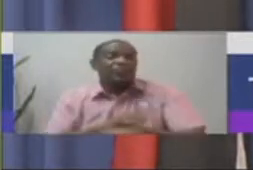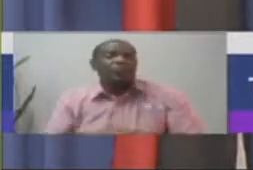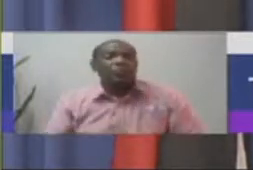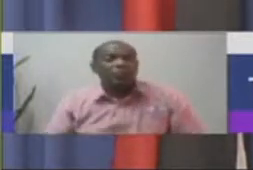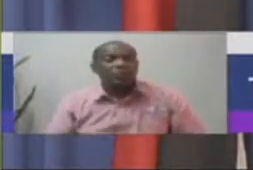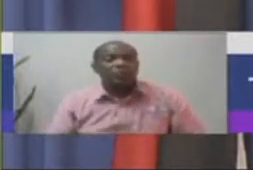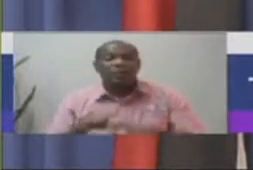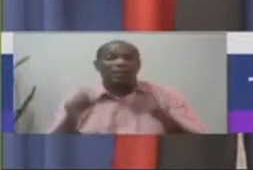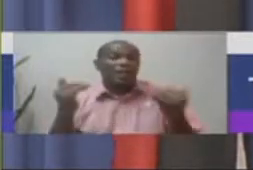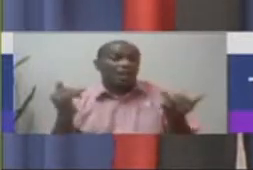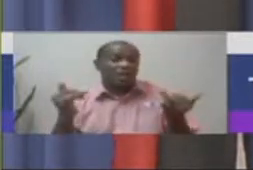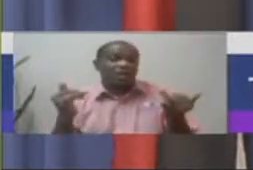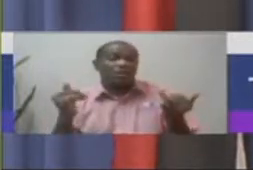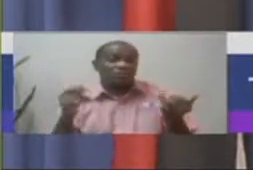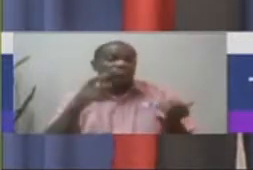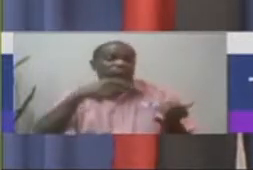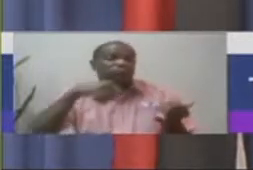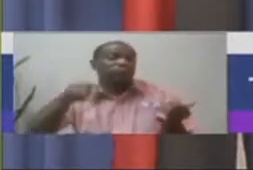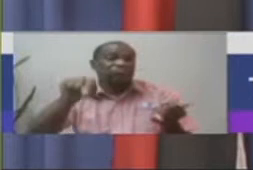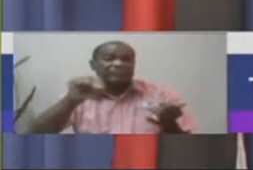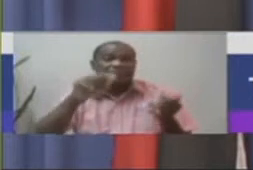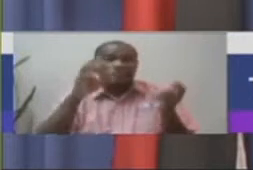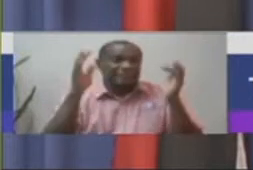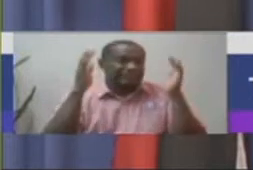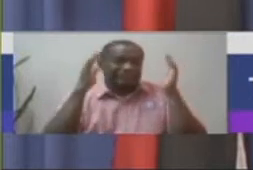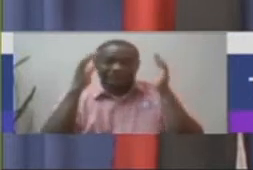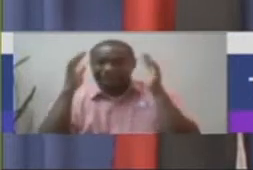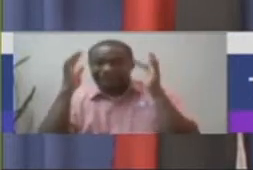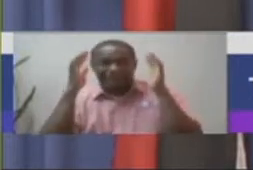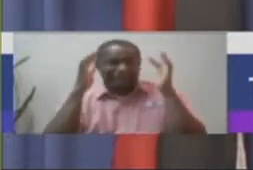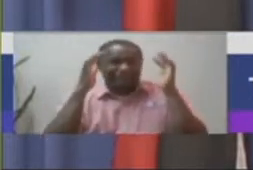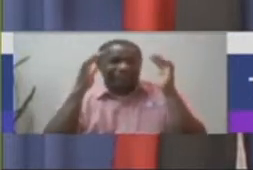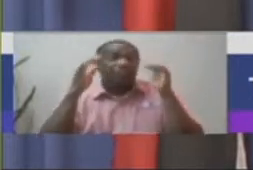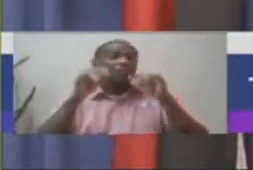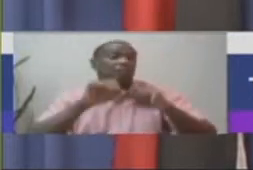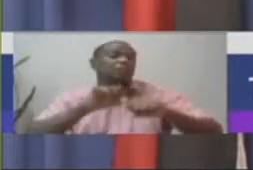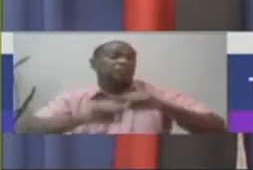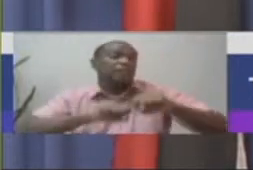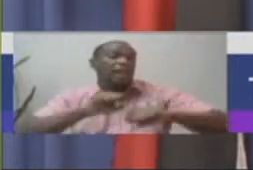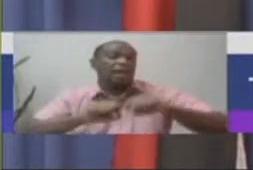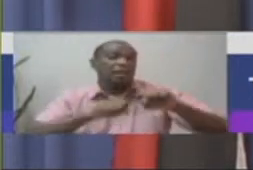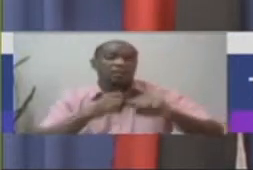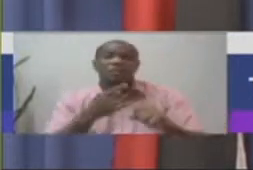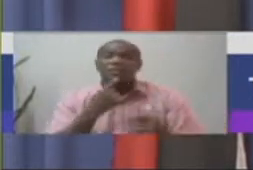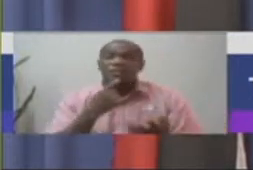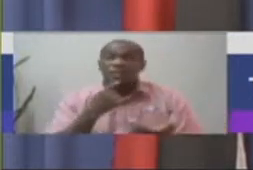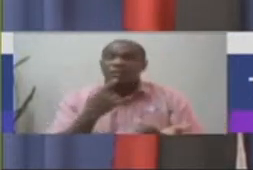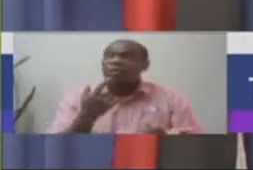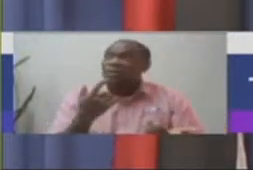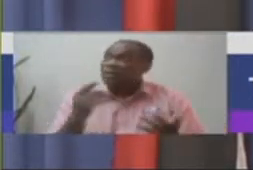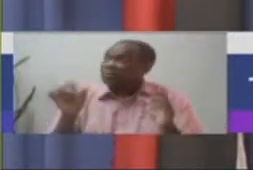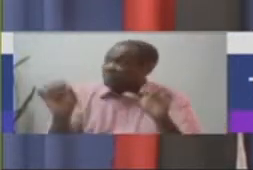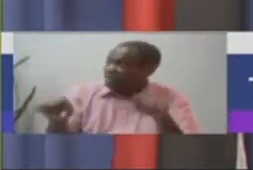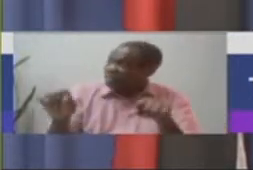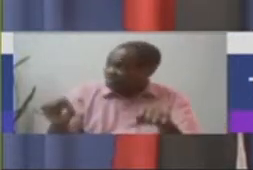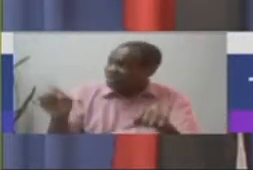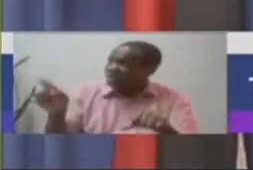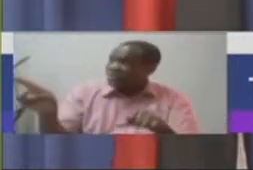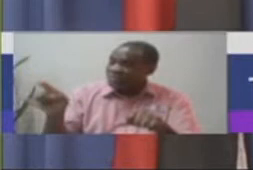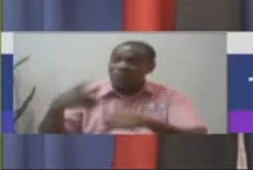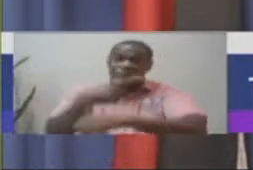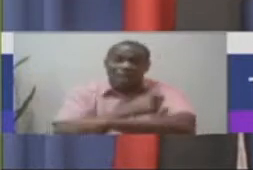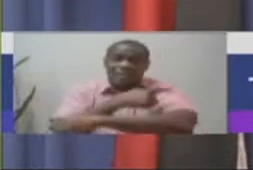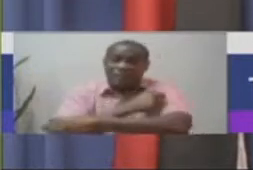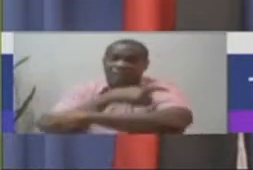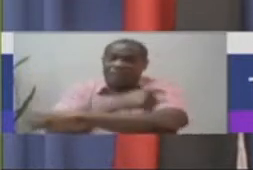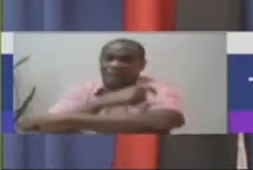And the scientists are now saying it could be, after all the effort we're making now and all the money we're spending on one brand of vaccine or